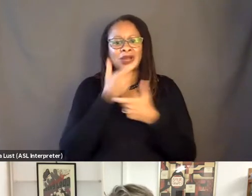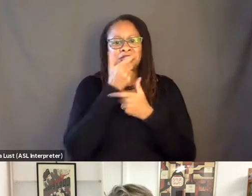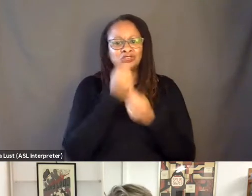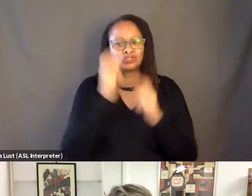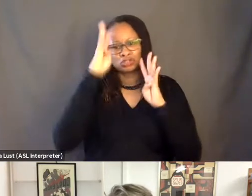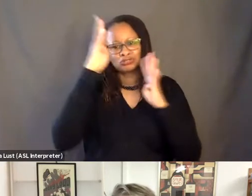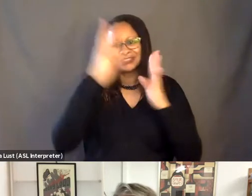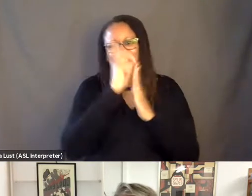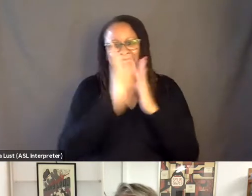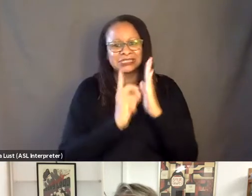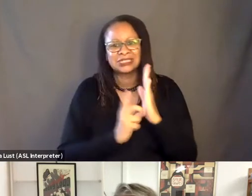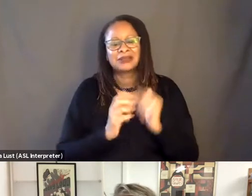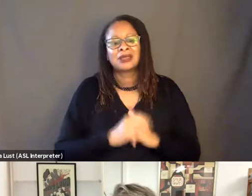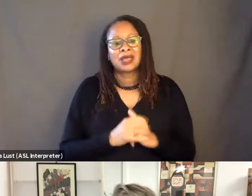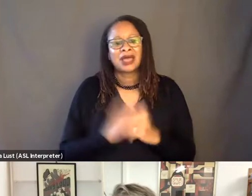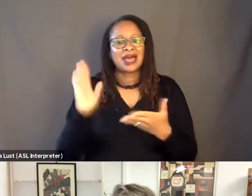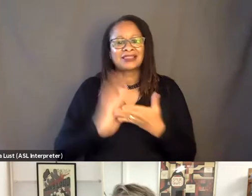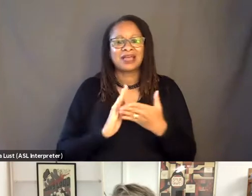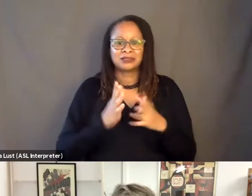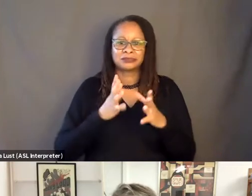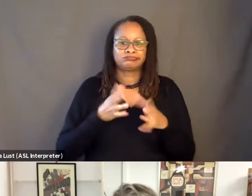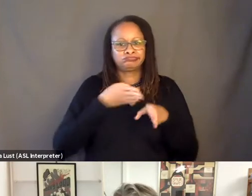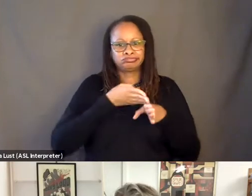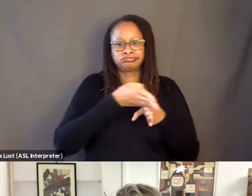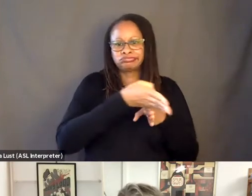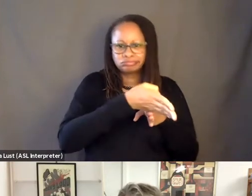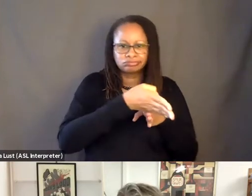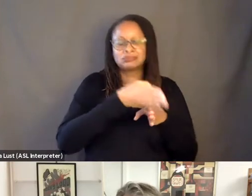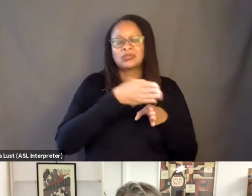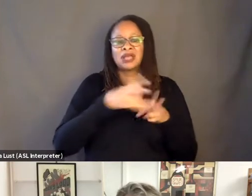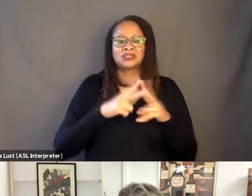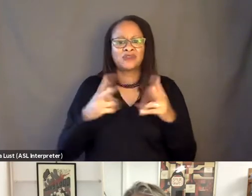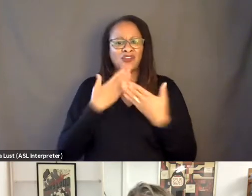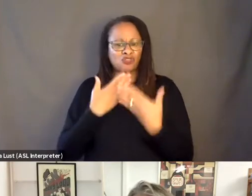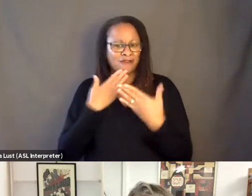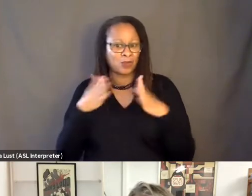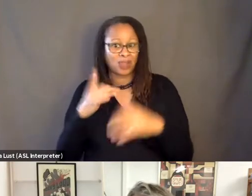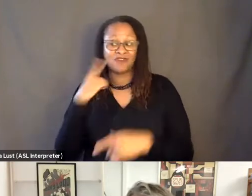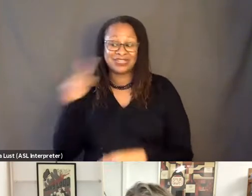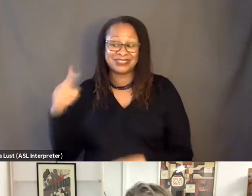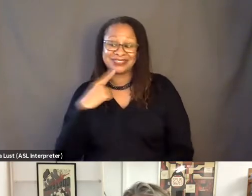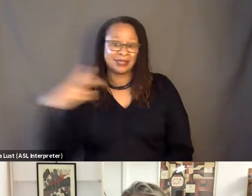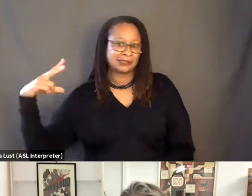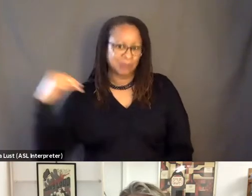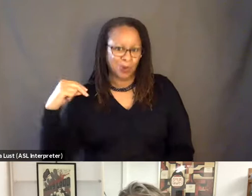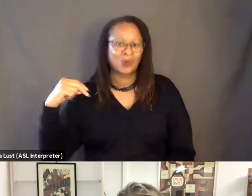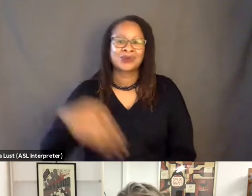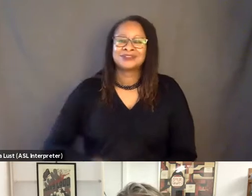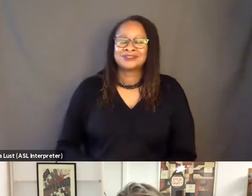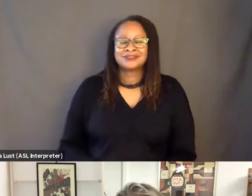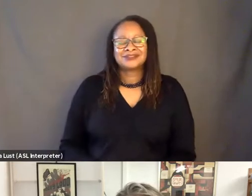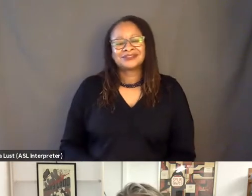zone and much less kind of conventional zone. So I'm very grateful in a way for him taking that decision.